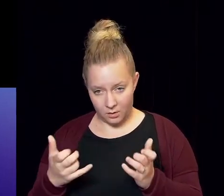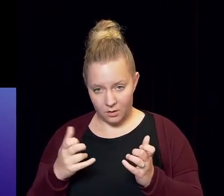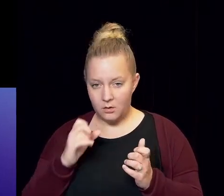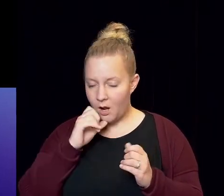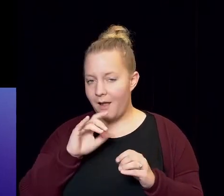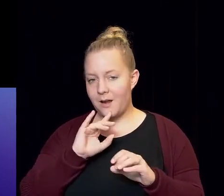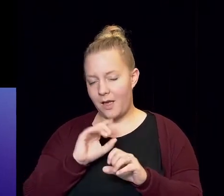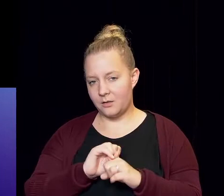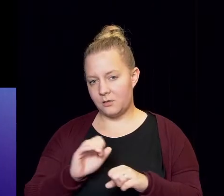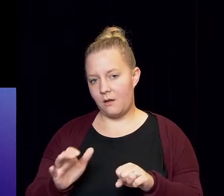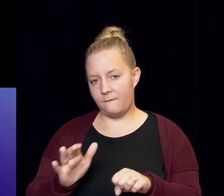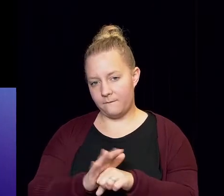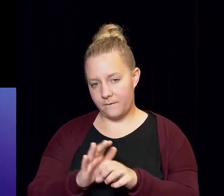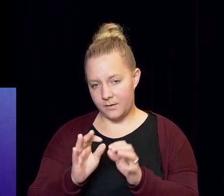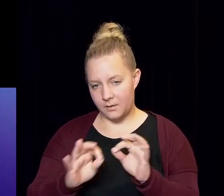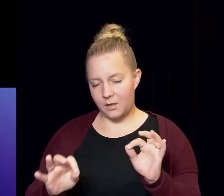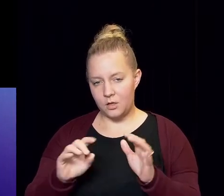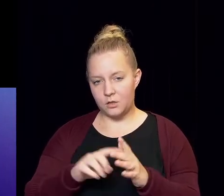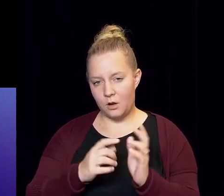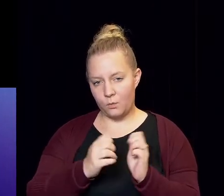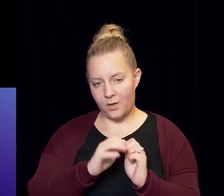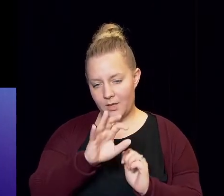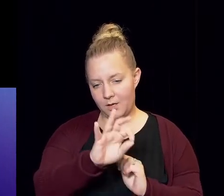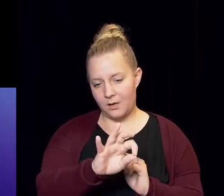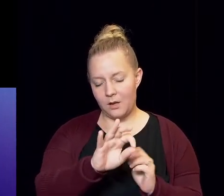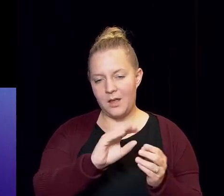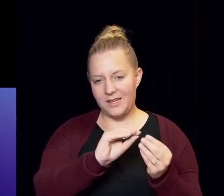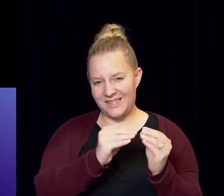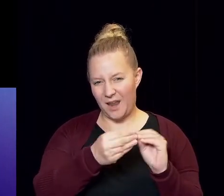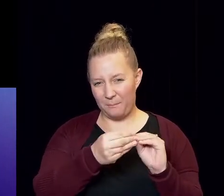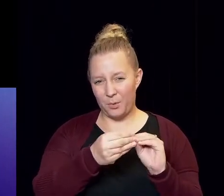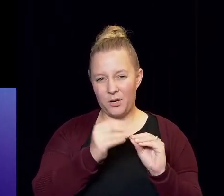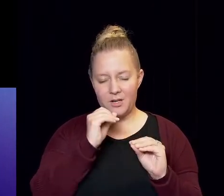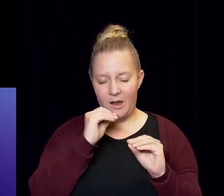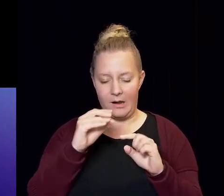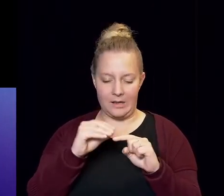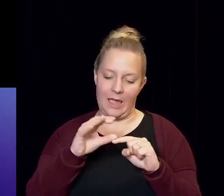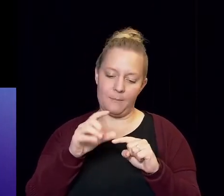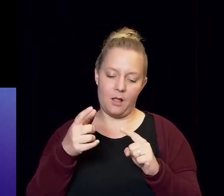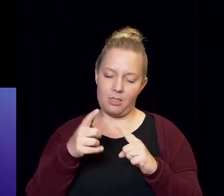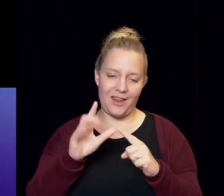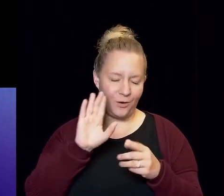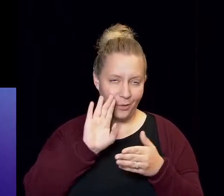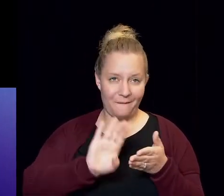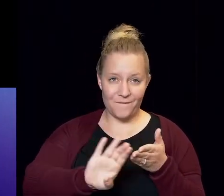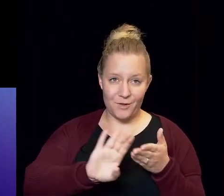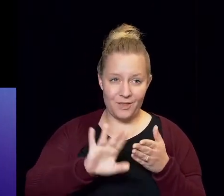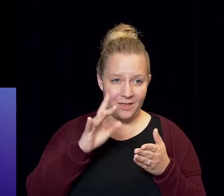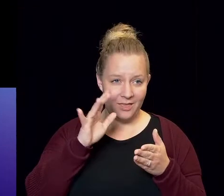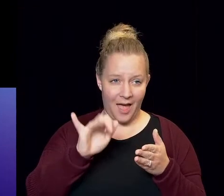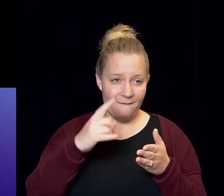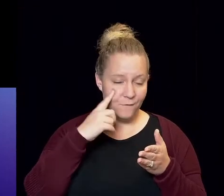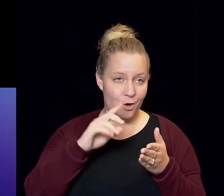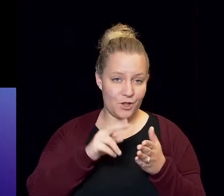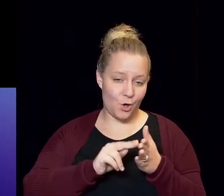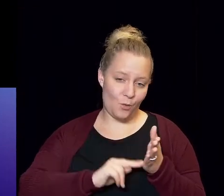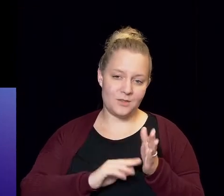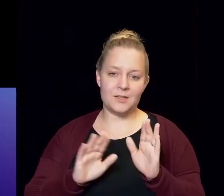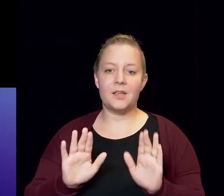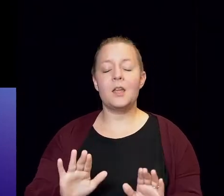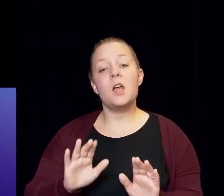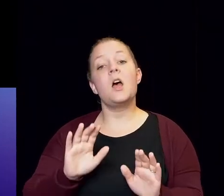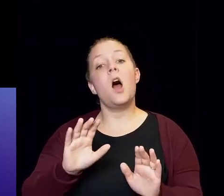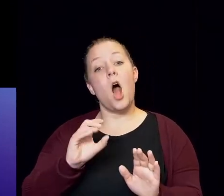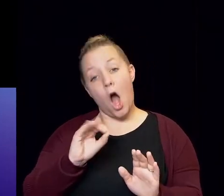not actually a complete sentence because it started with a number instead of a capital letter, but we will forgive that on the notes. And